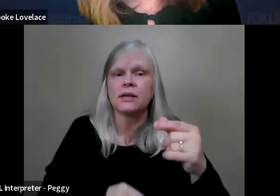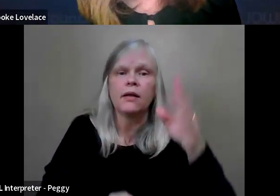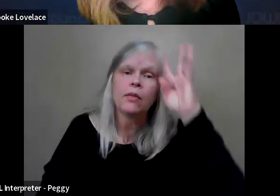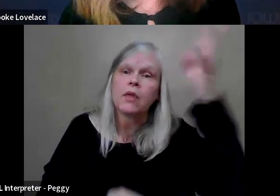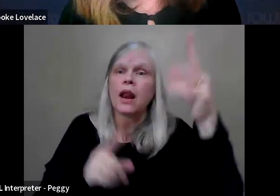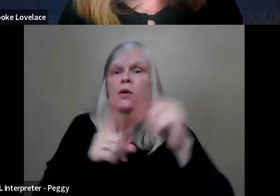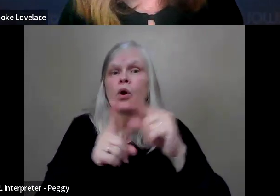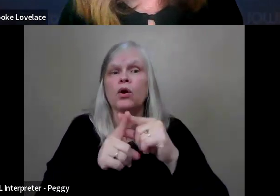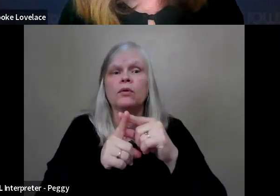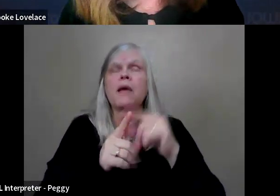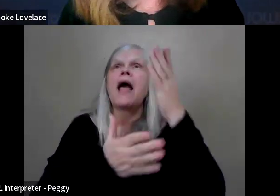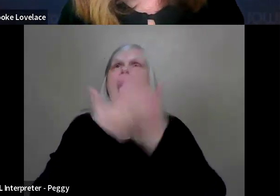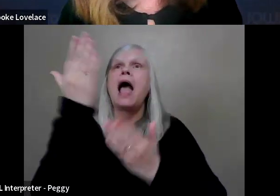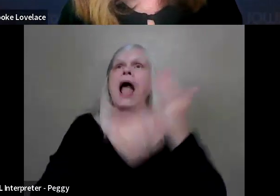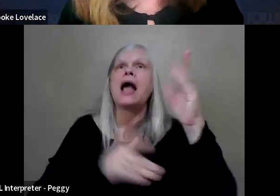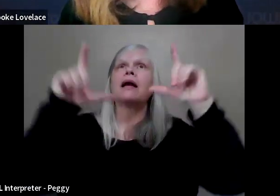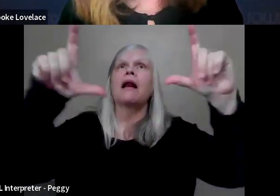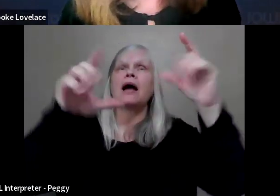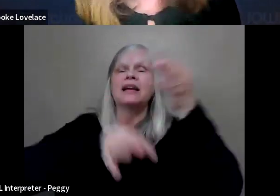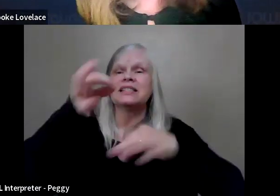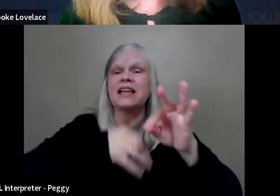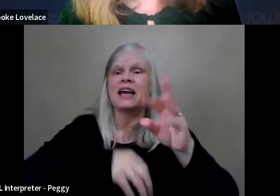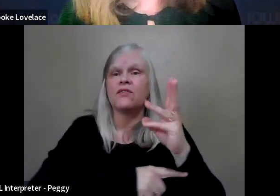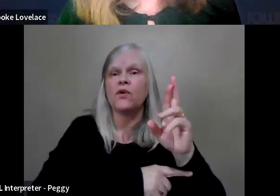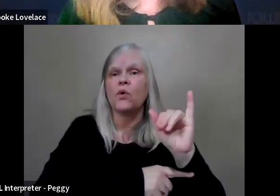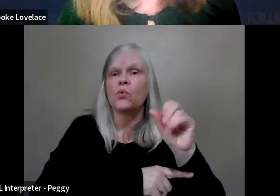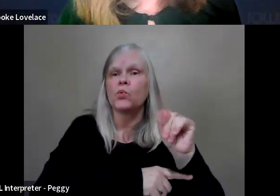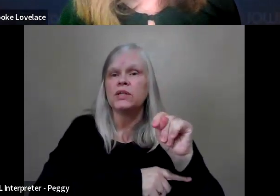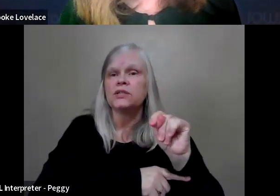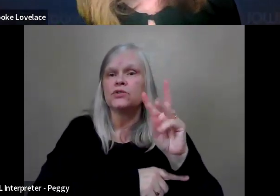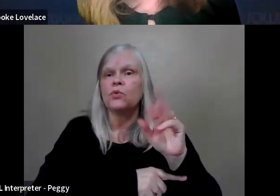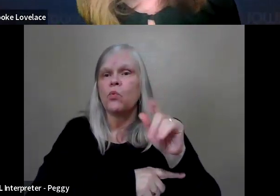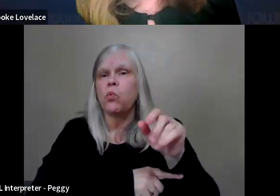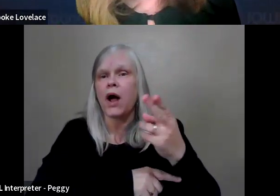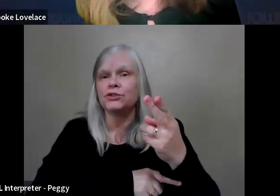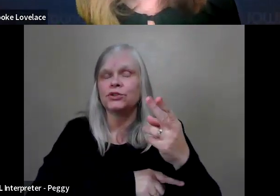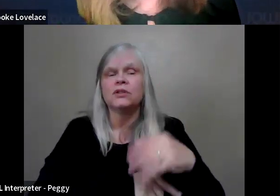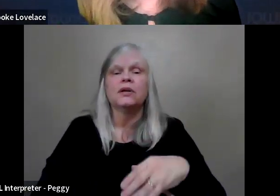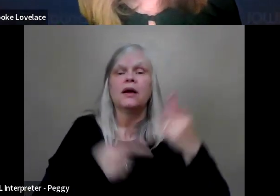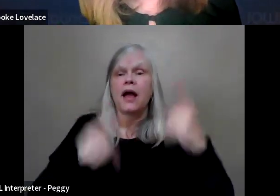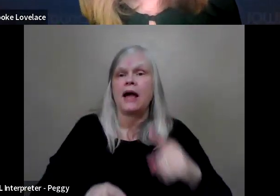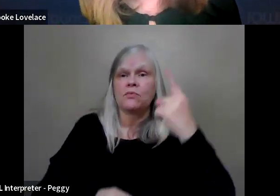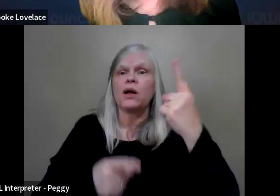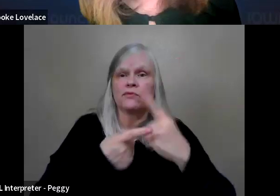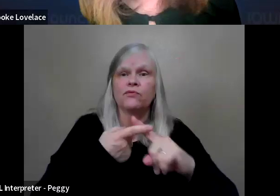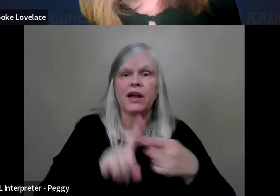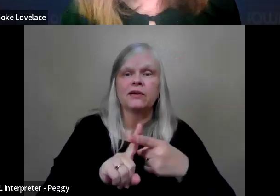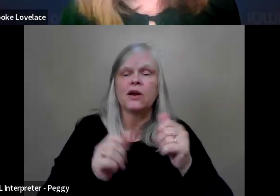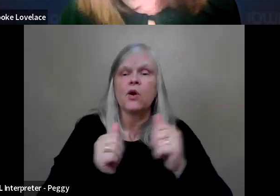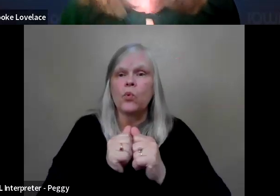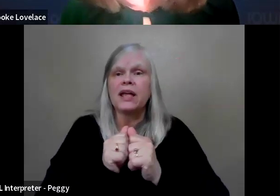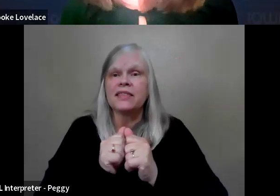like hand clock instead of a wristwatch in this image. I had a friend with dementia who said